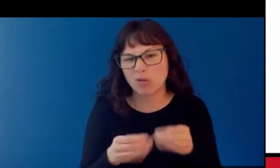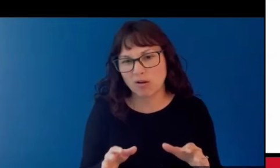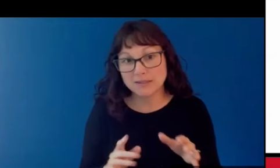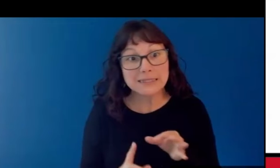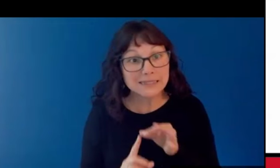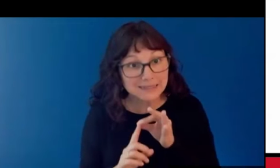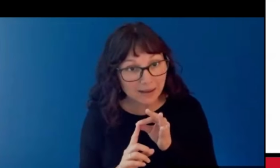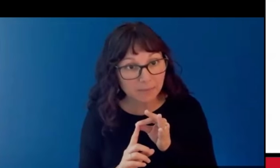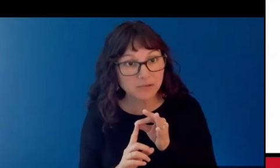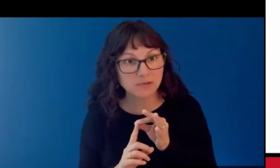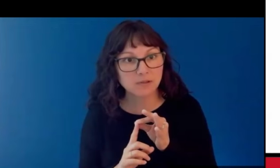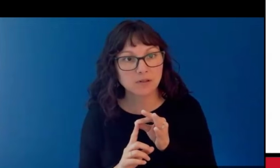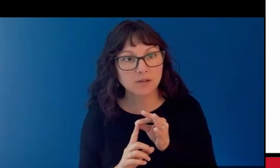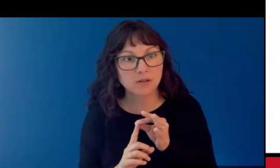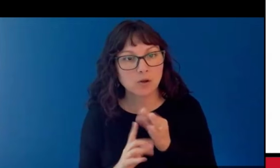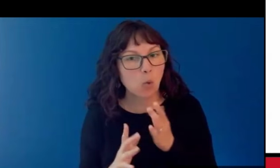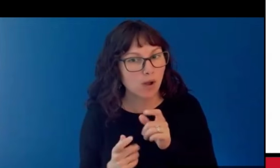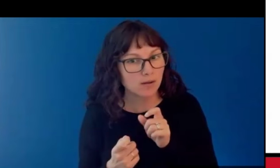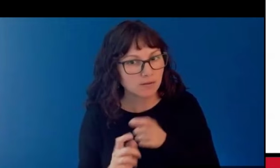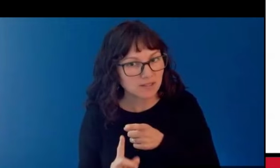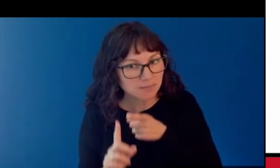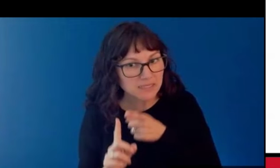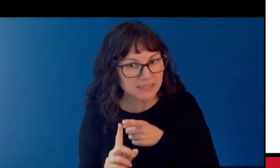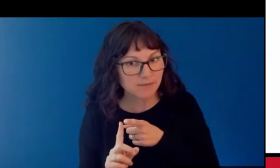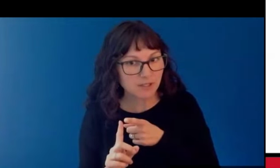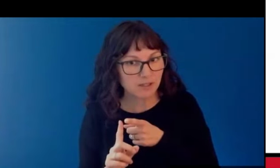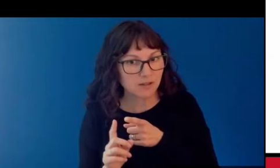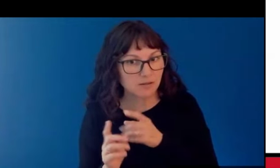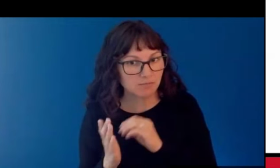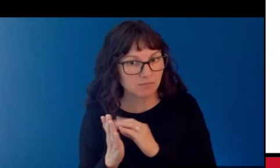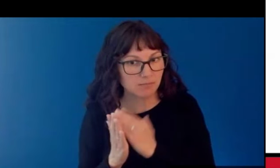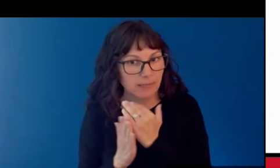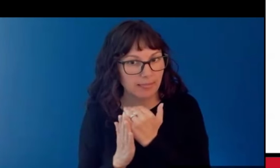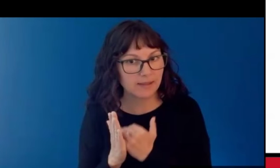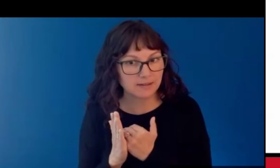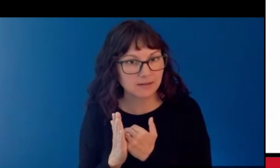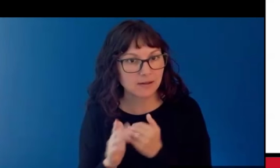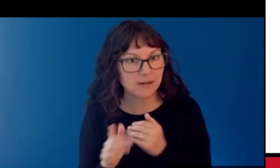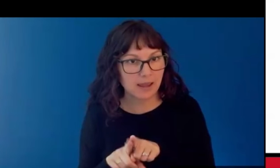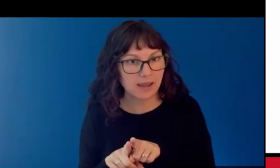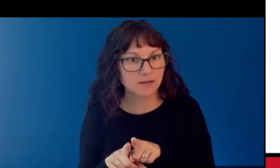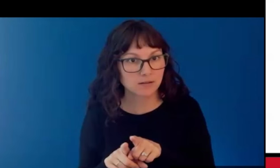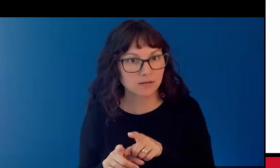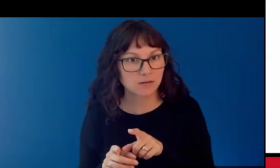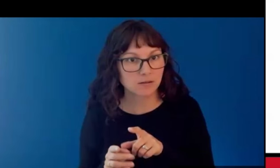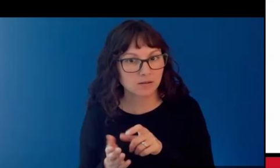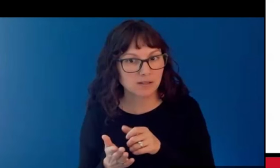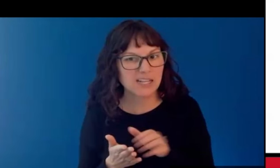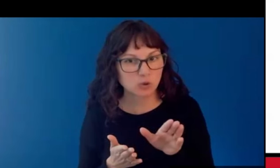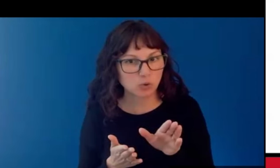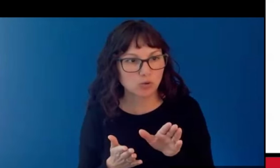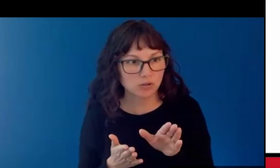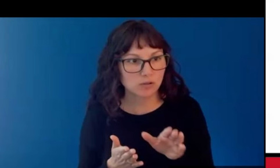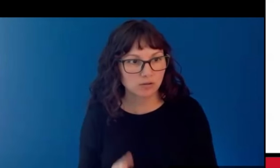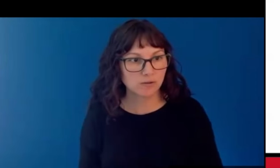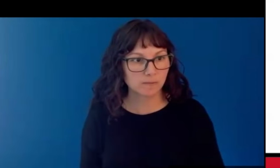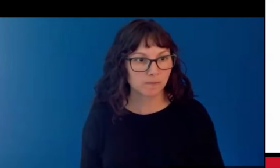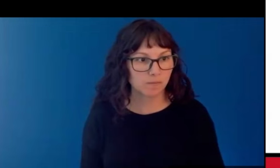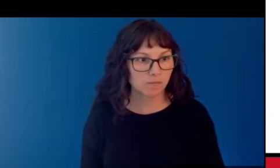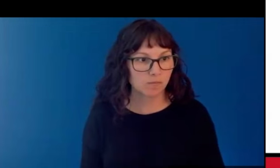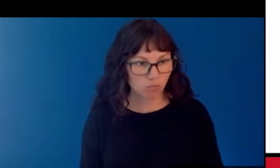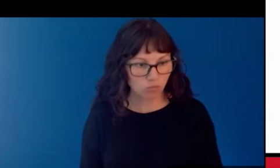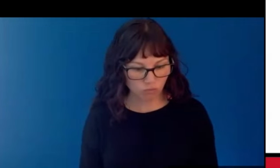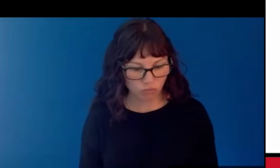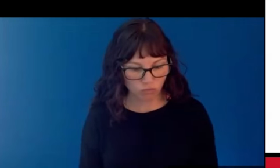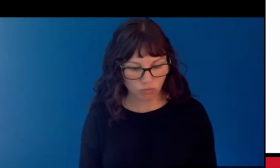except for those that are specifically listed as being excluded.